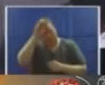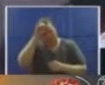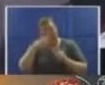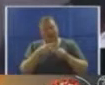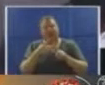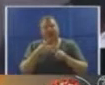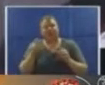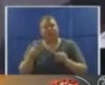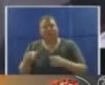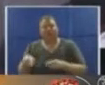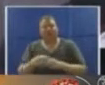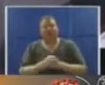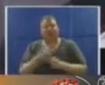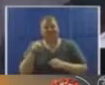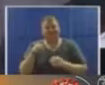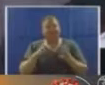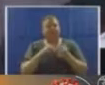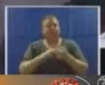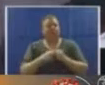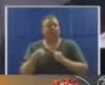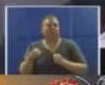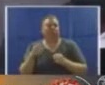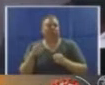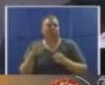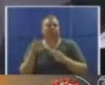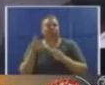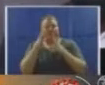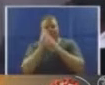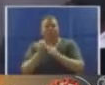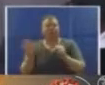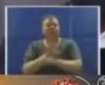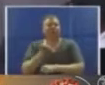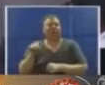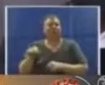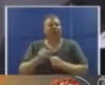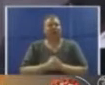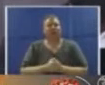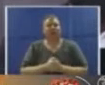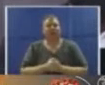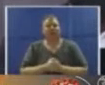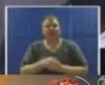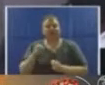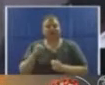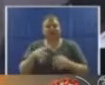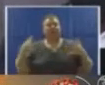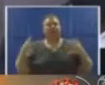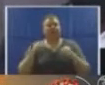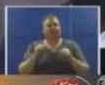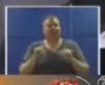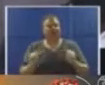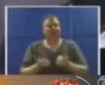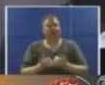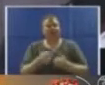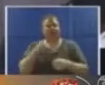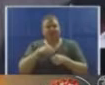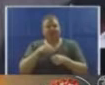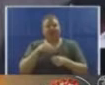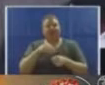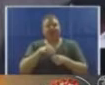Eskom, and it cannot be ignored. And this is the biggest success in the